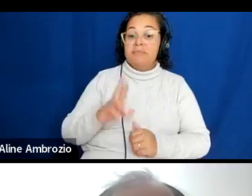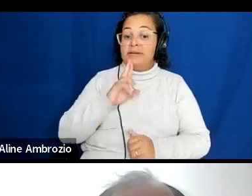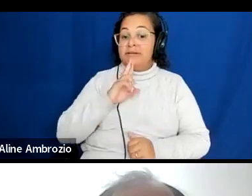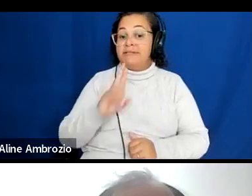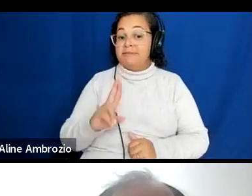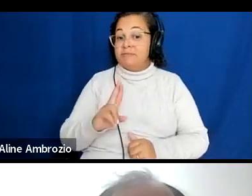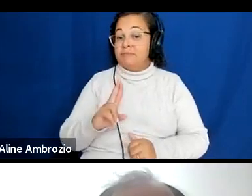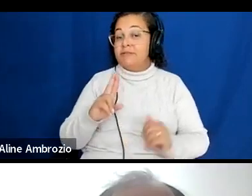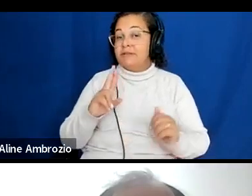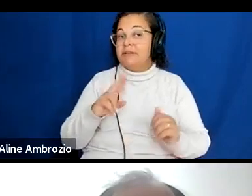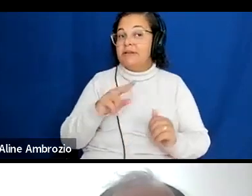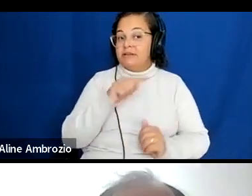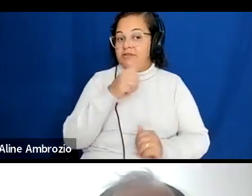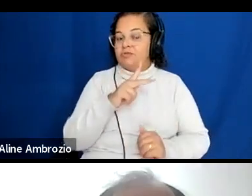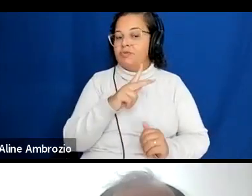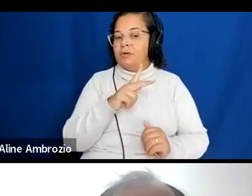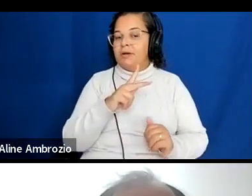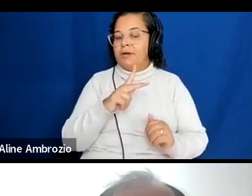absolutely right,